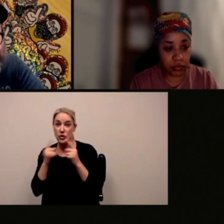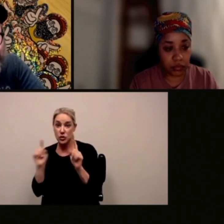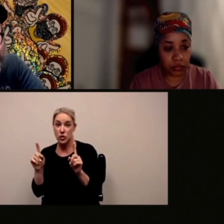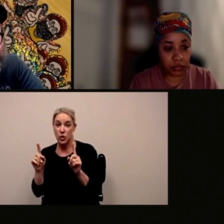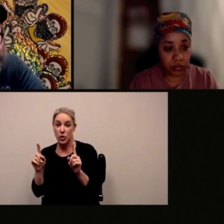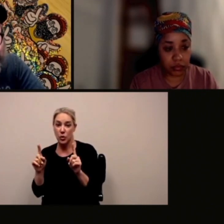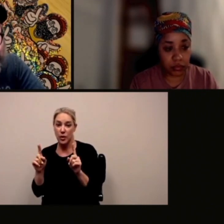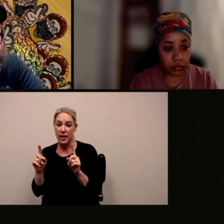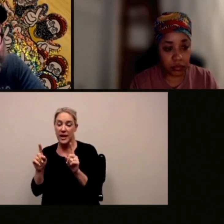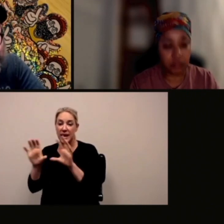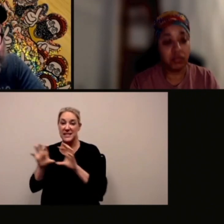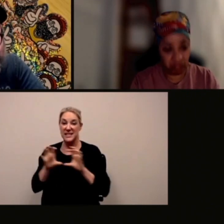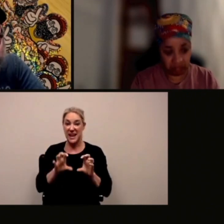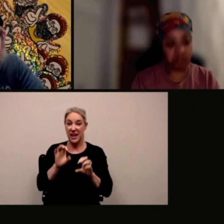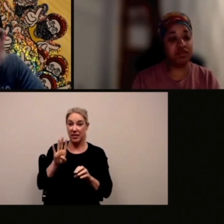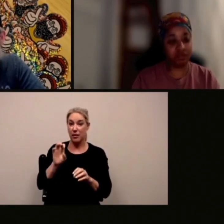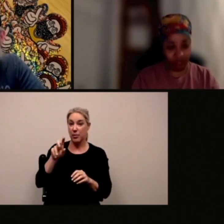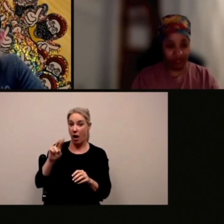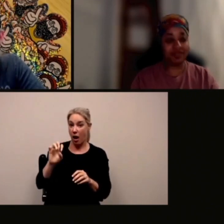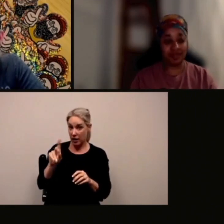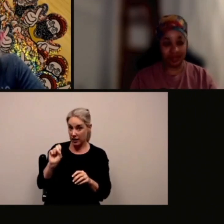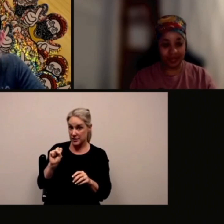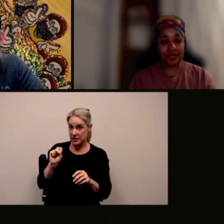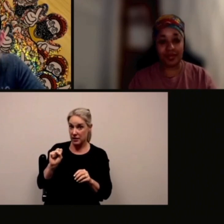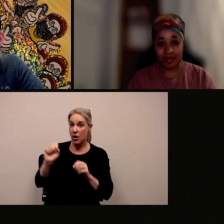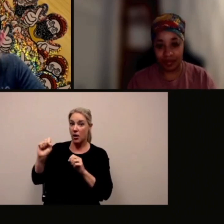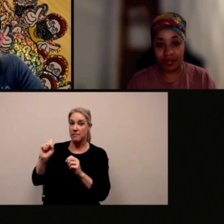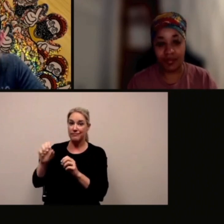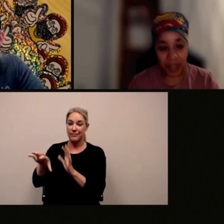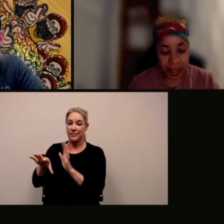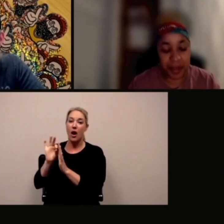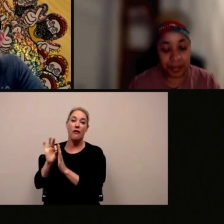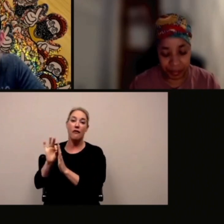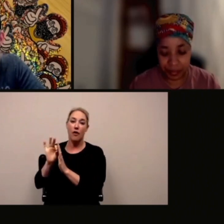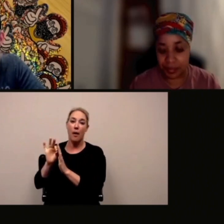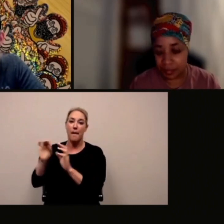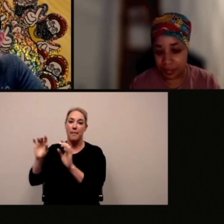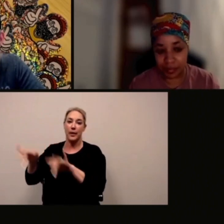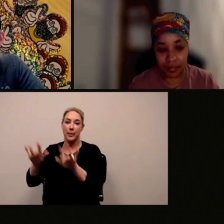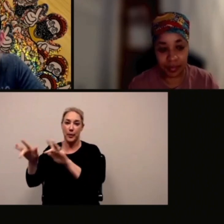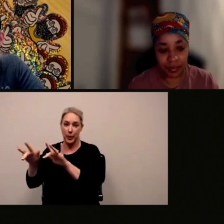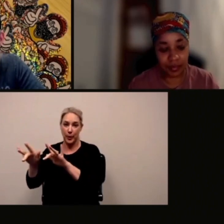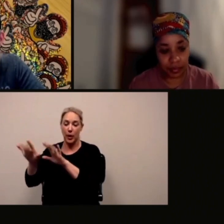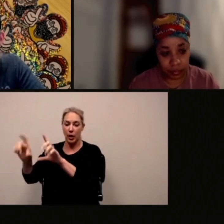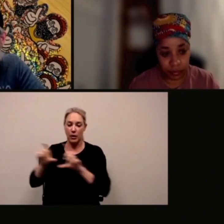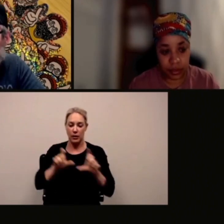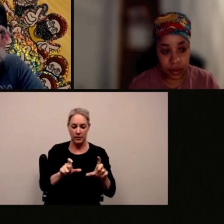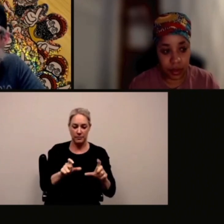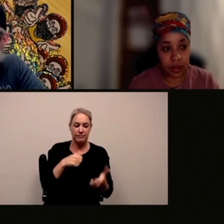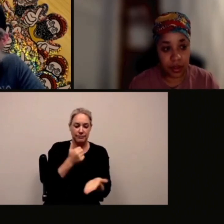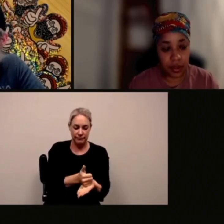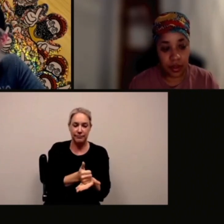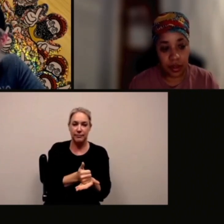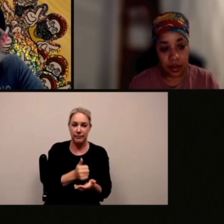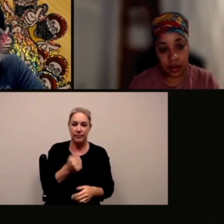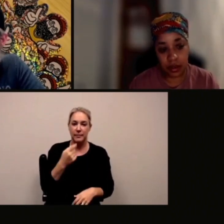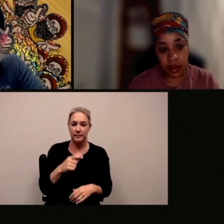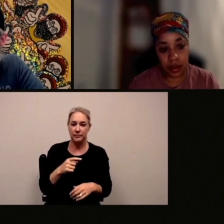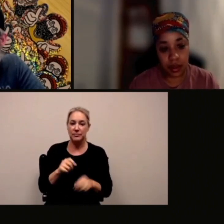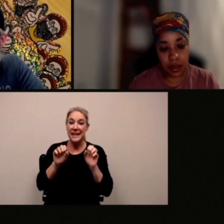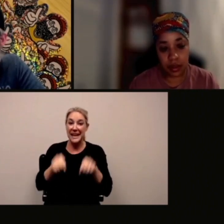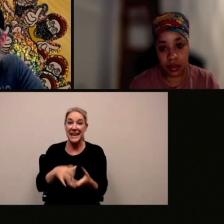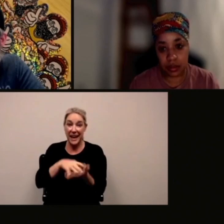and place it in their hands. And as our youngest learners are learning that their hand-eye